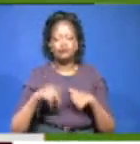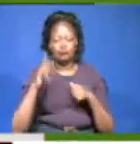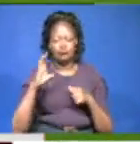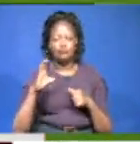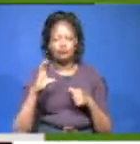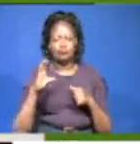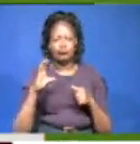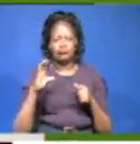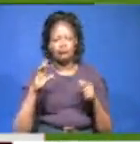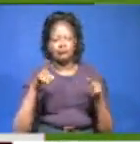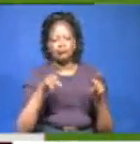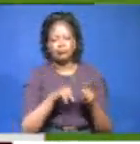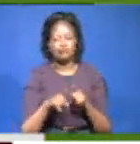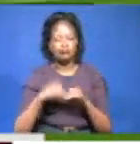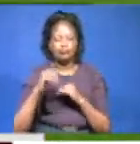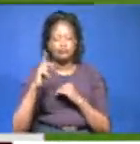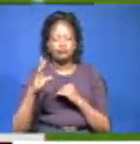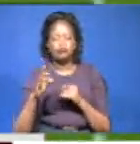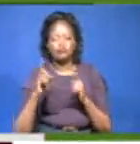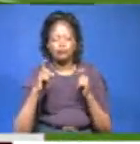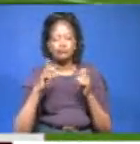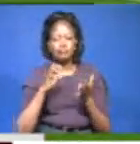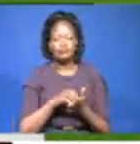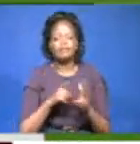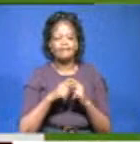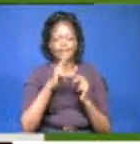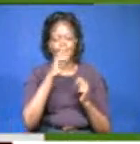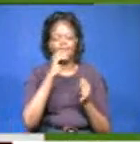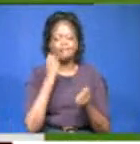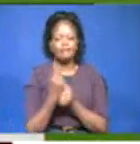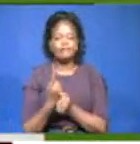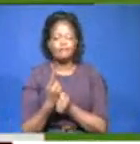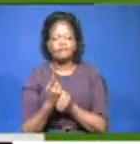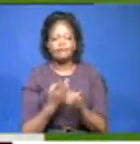1 and all KBC's radio stations beginning on 20th of November through to 18th of December.